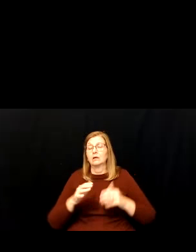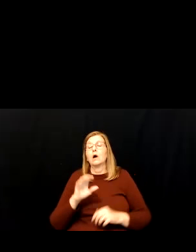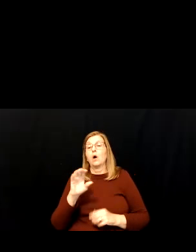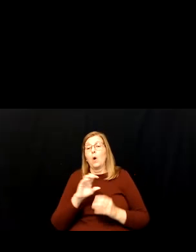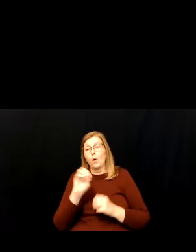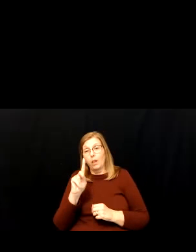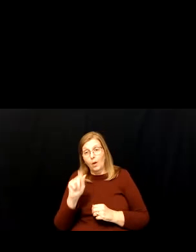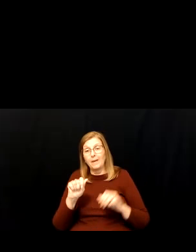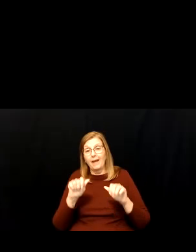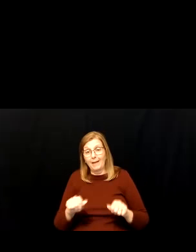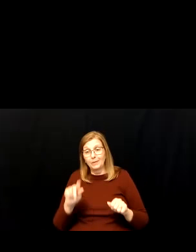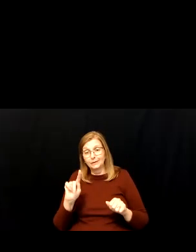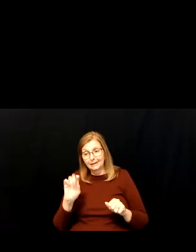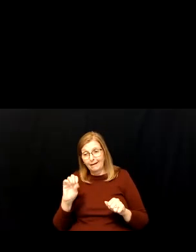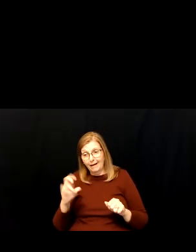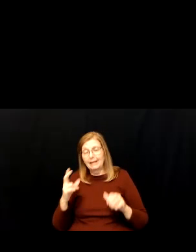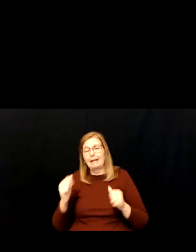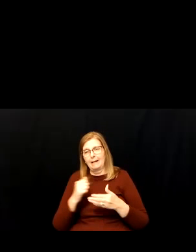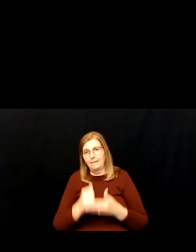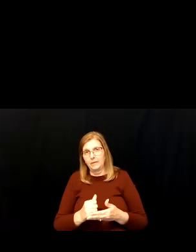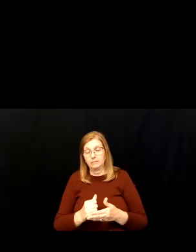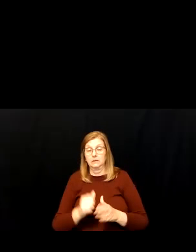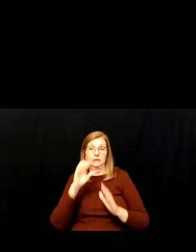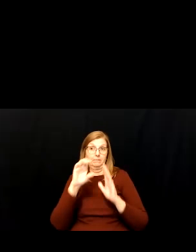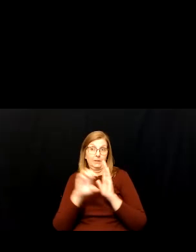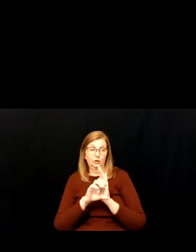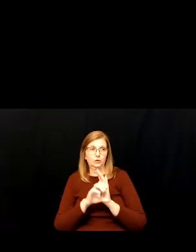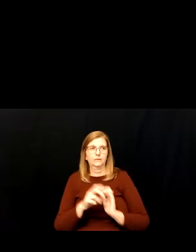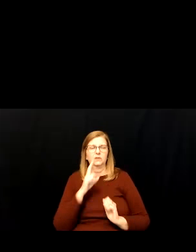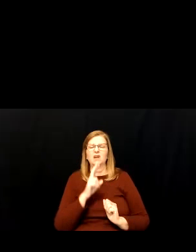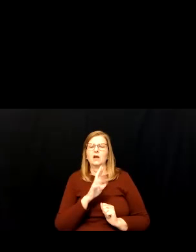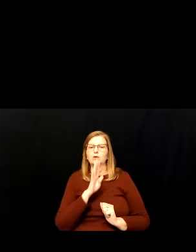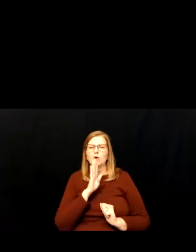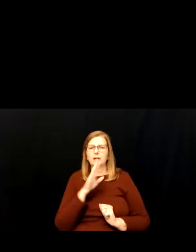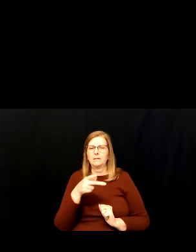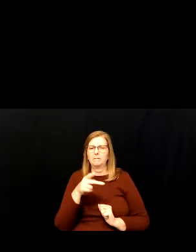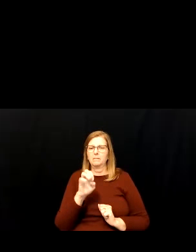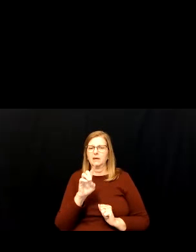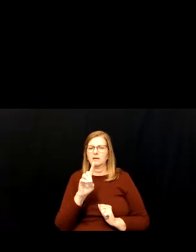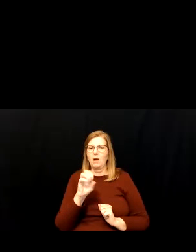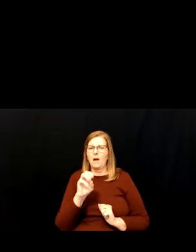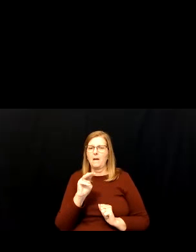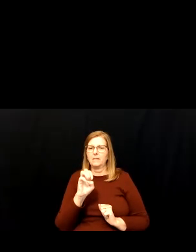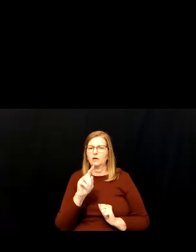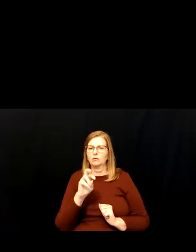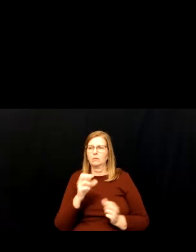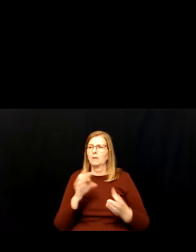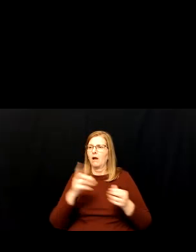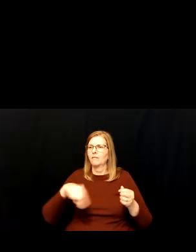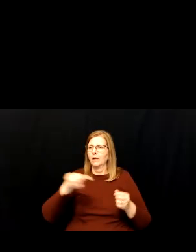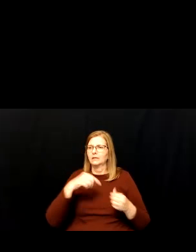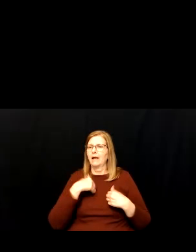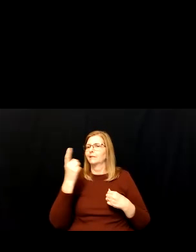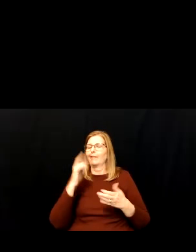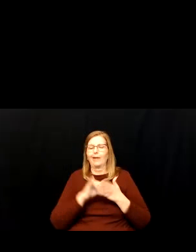help them. And so on the picture, you see a talking pedometer. How many of us have something that counts their